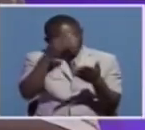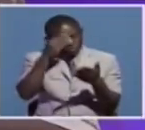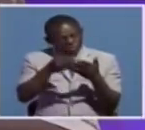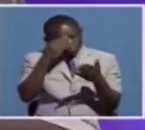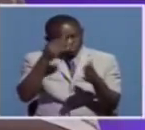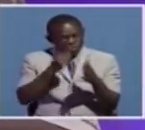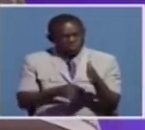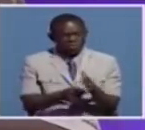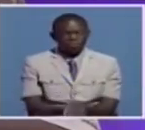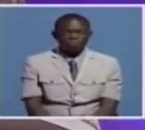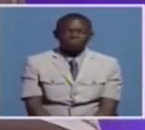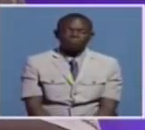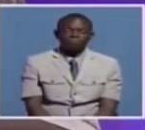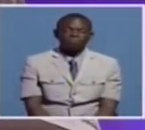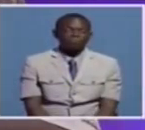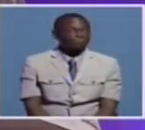I can say that